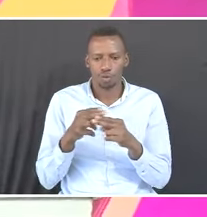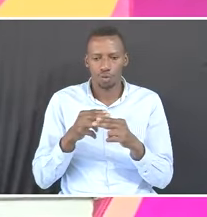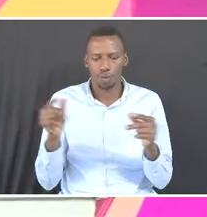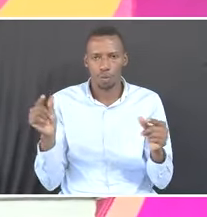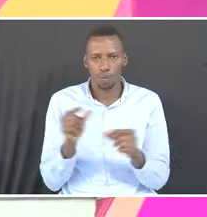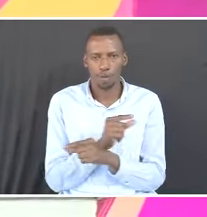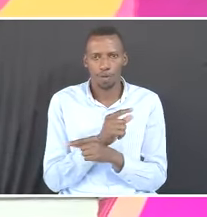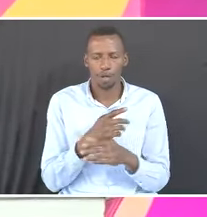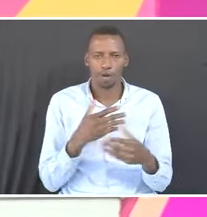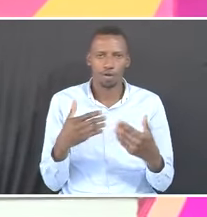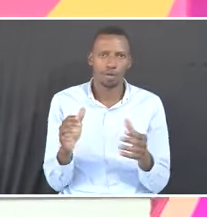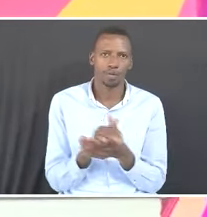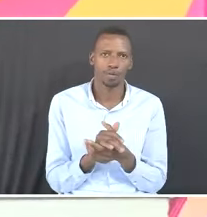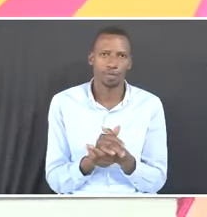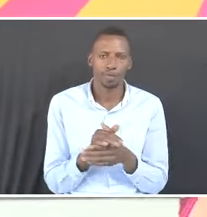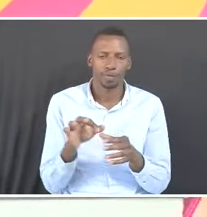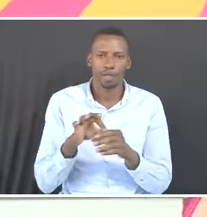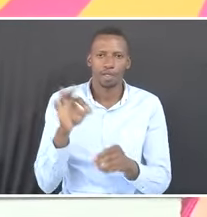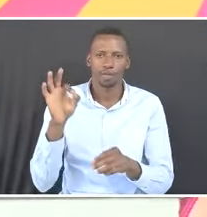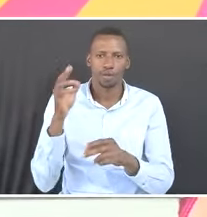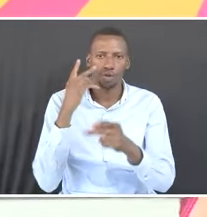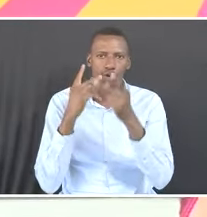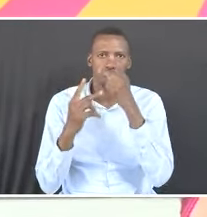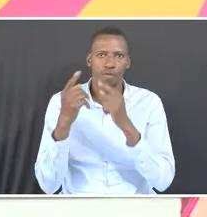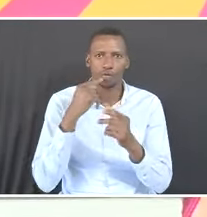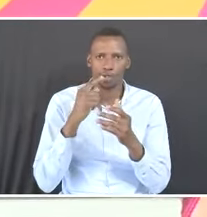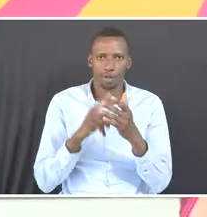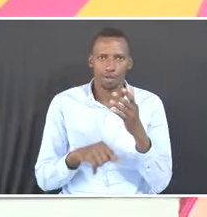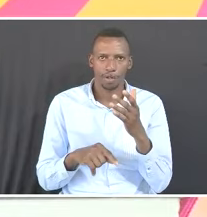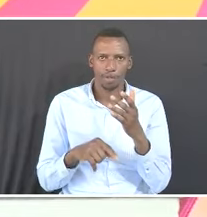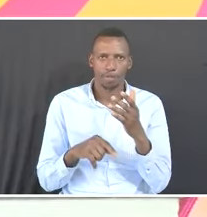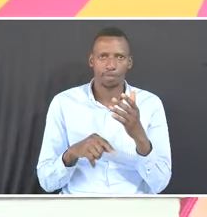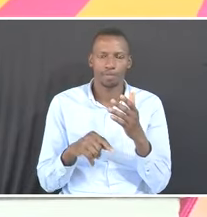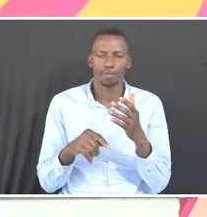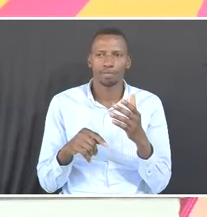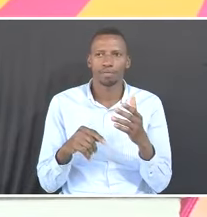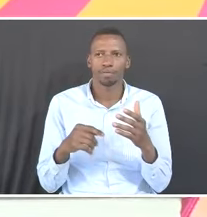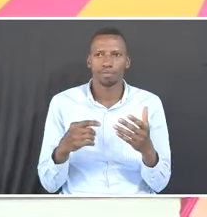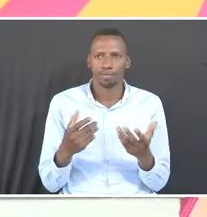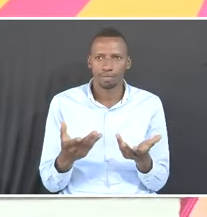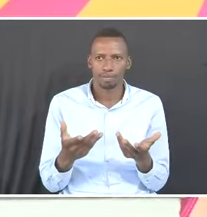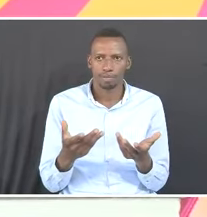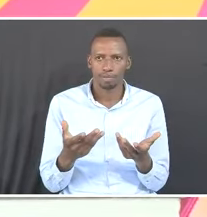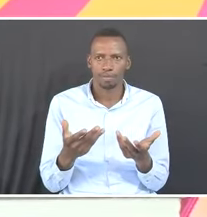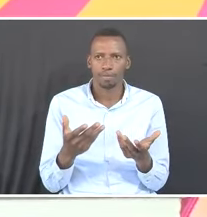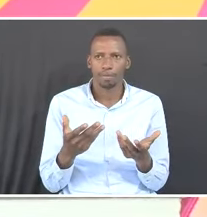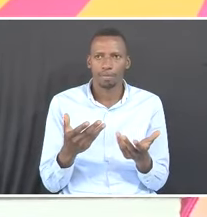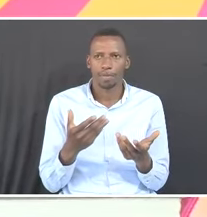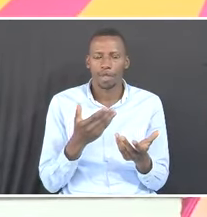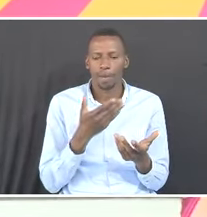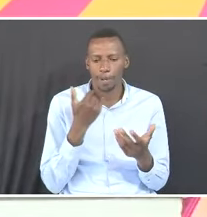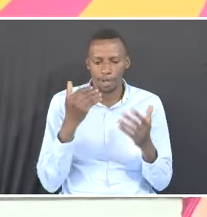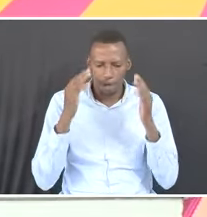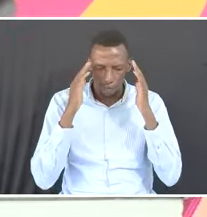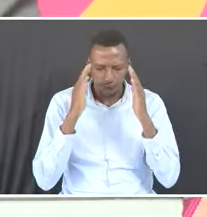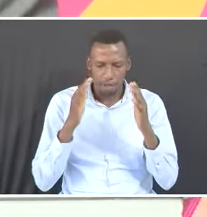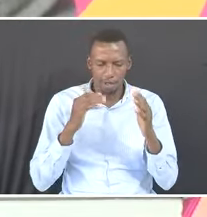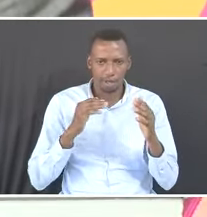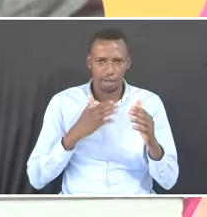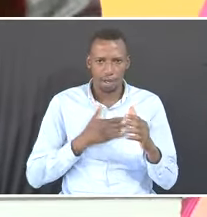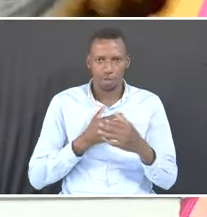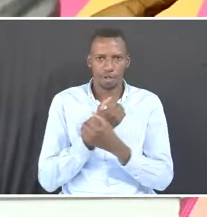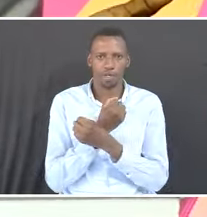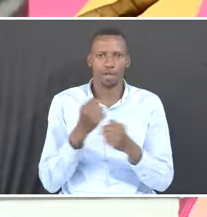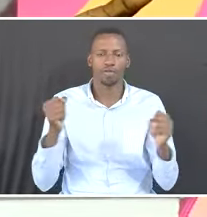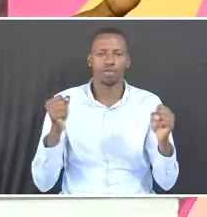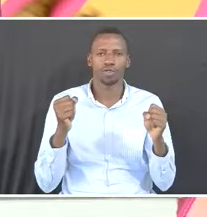says, we should beware of treating lightly God's gracious provisions for our salvation. There are Christians